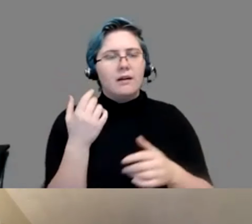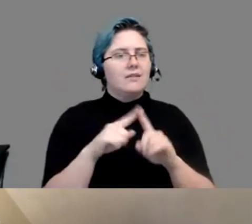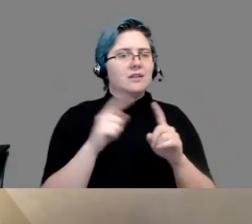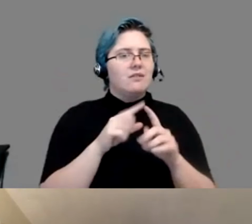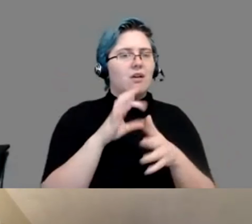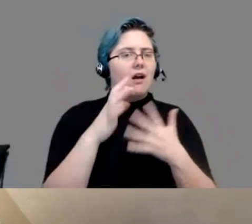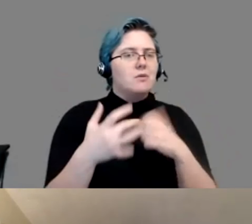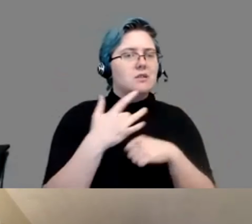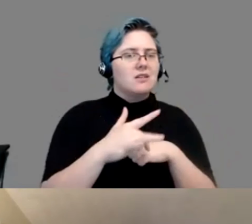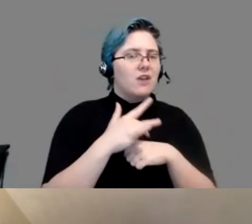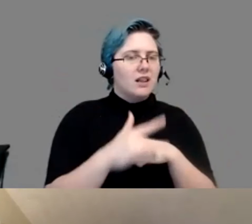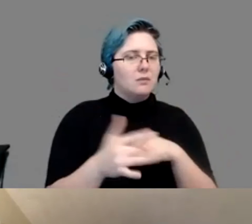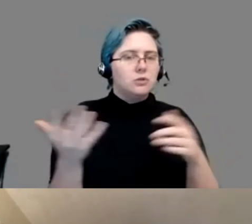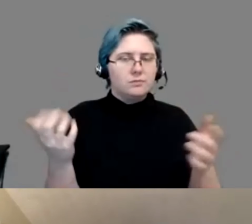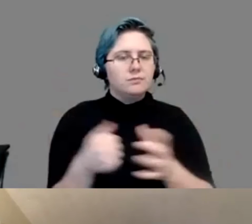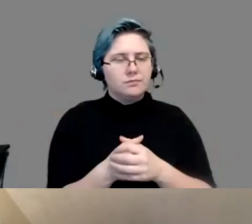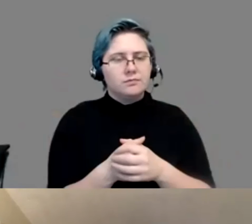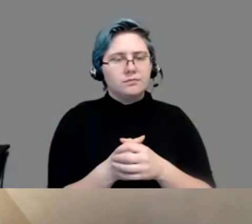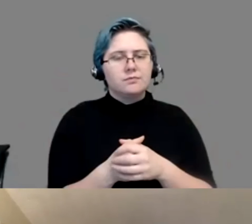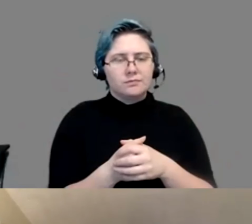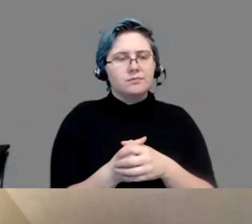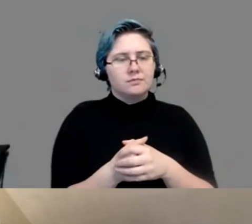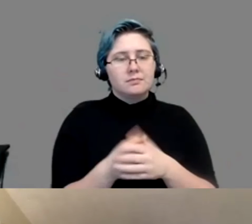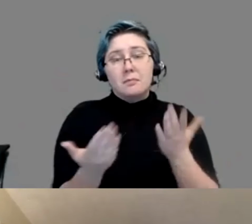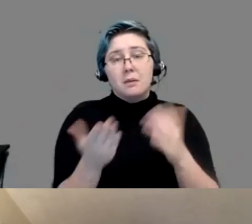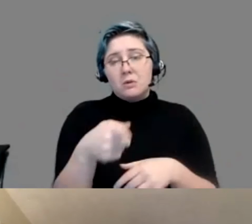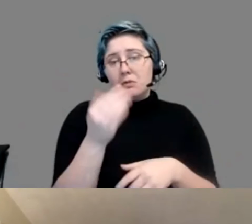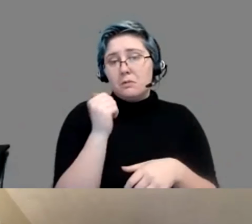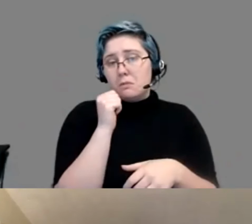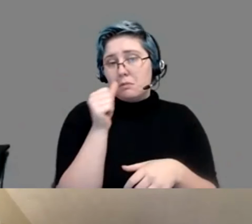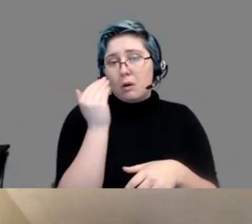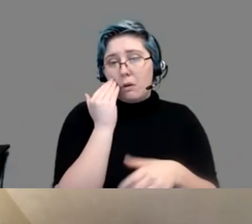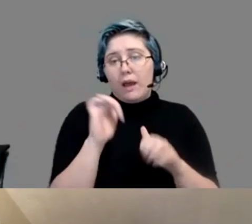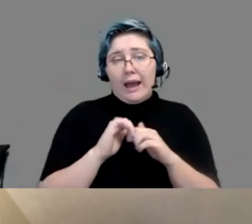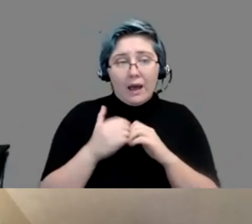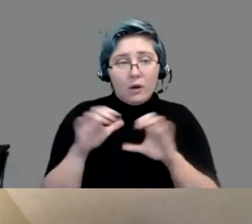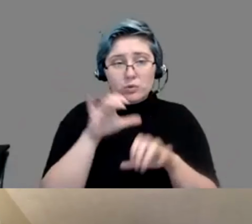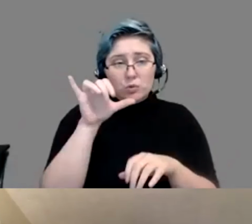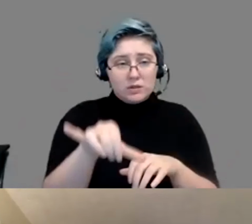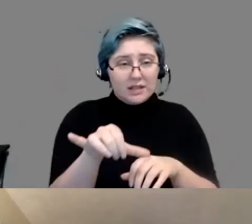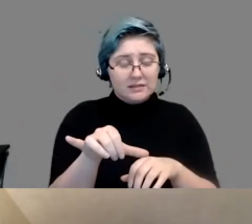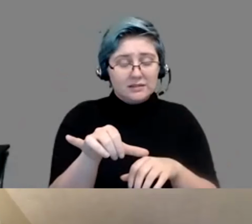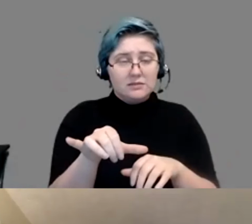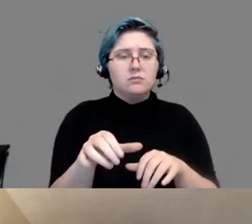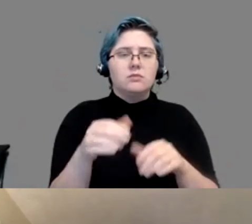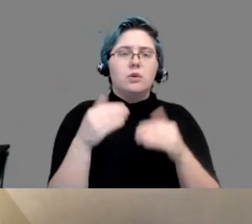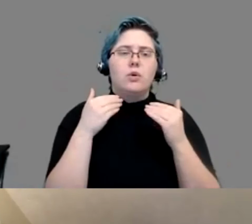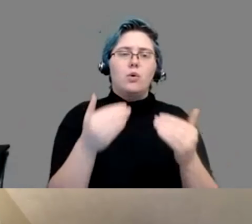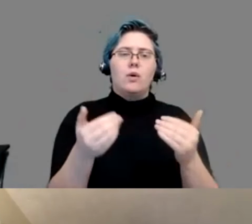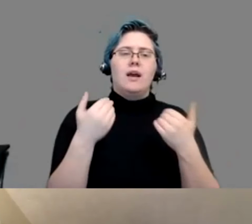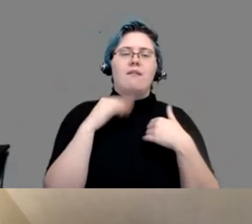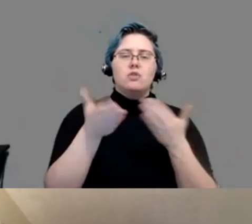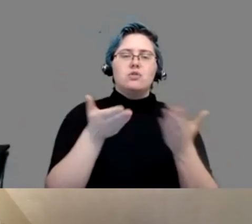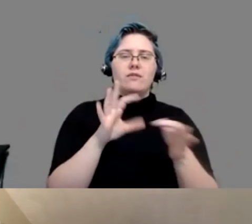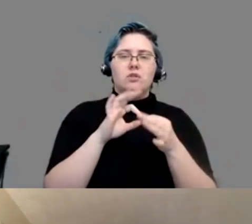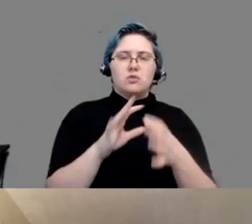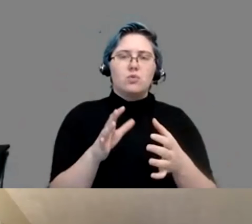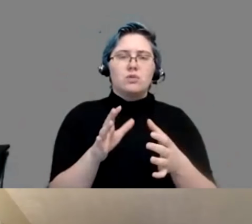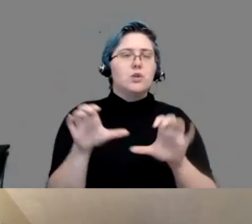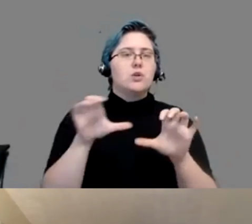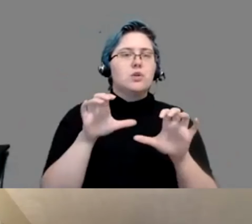there. Even though you may not know how to do it, go ahead and have your service coordinator to help you do